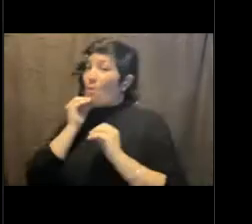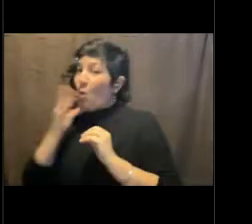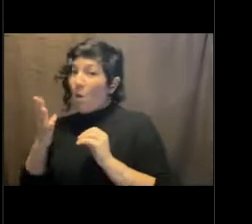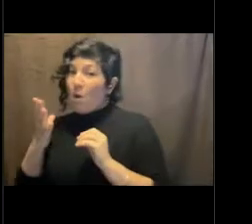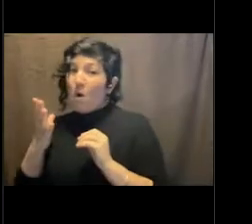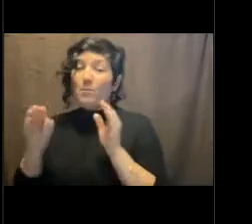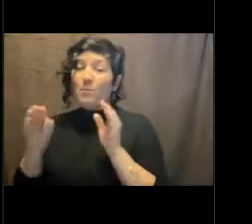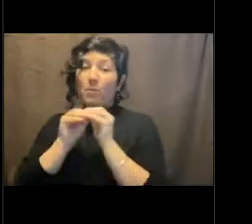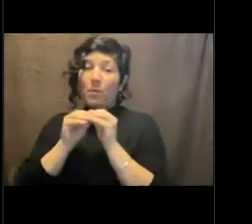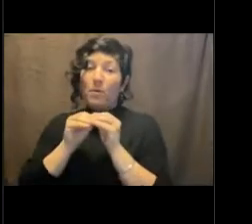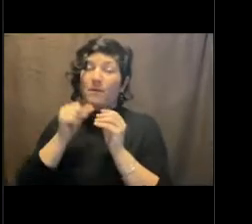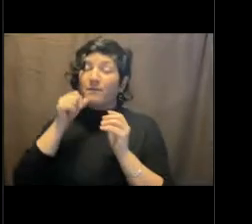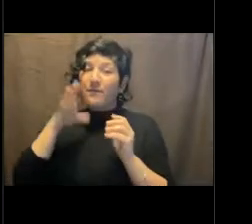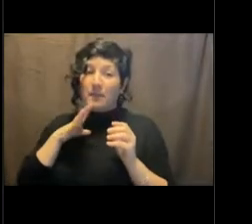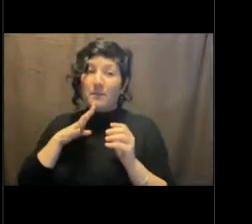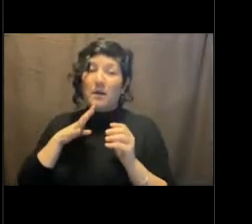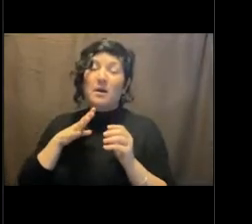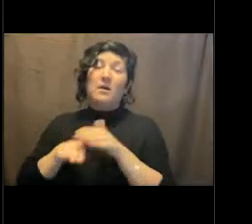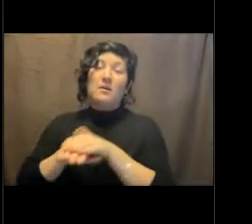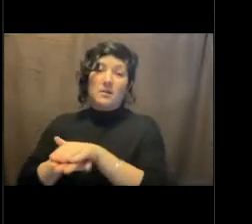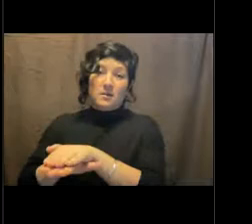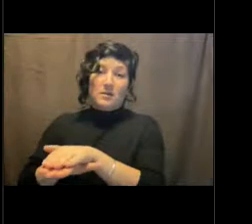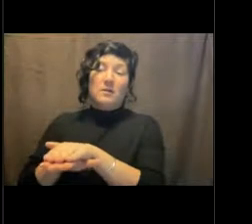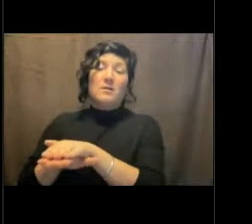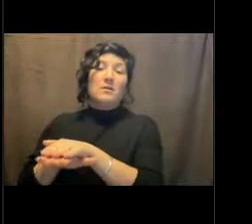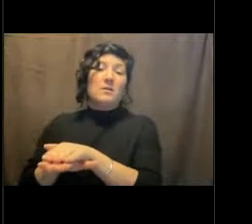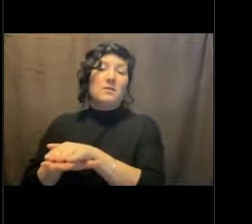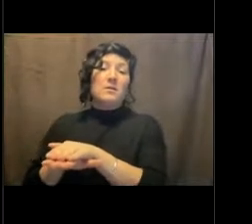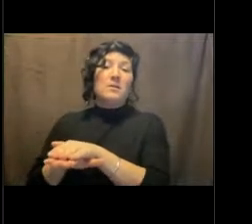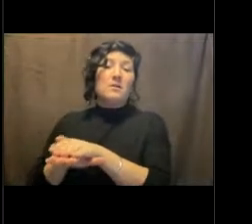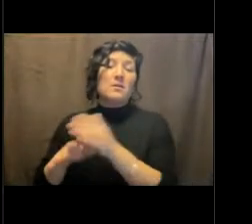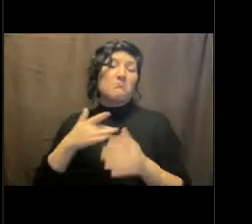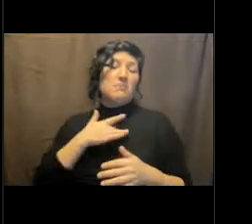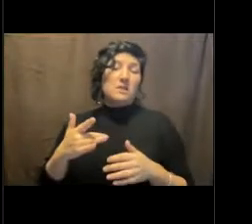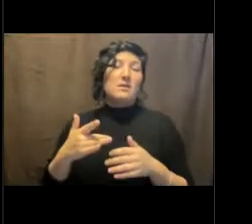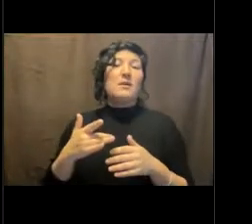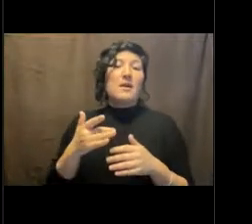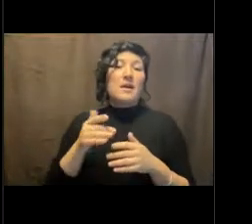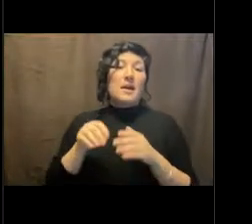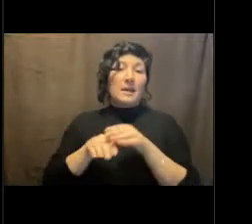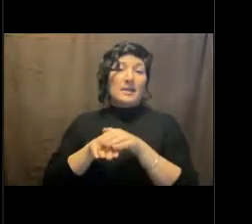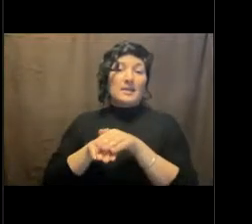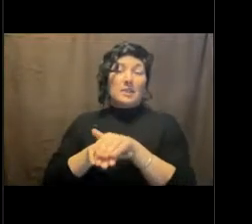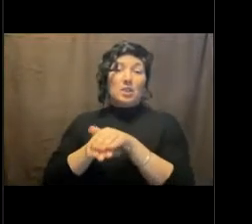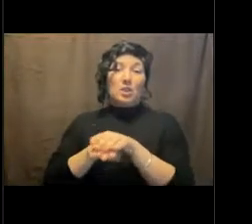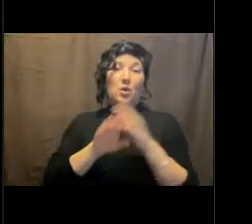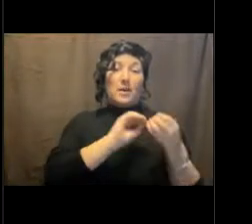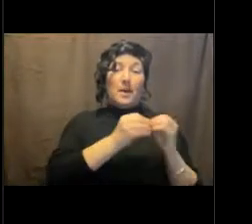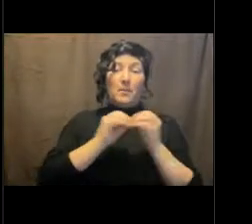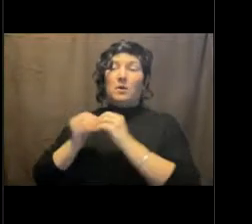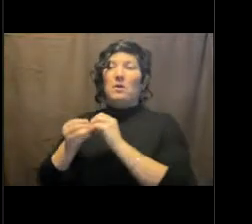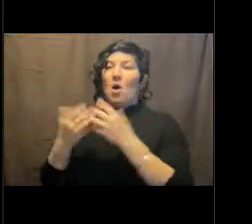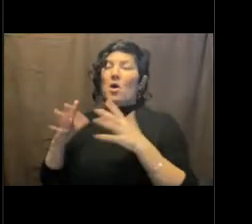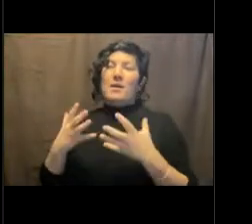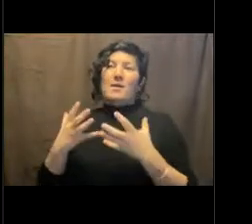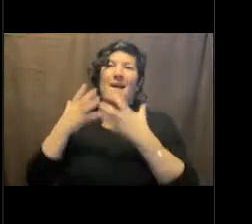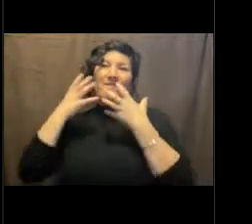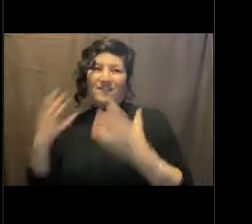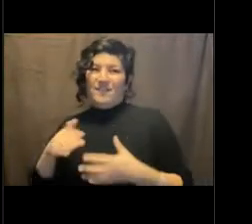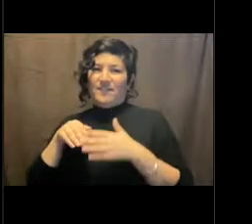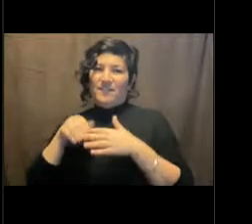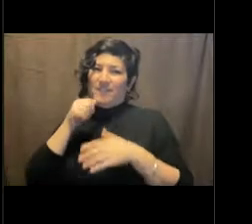girl turtles are produced. And so typically, most sea turtle populations are already female biased, meaning that most of